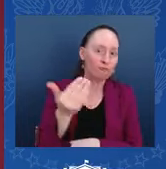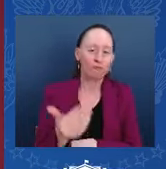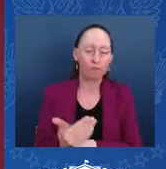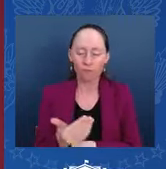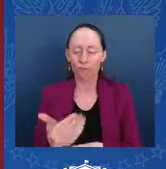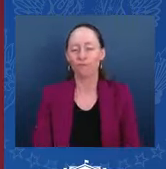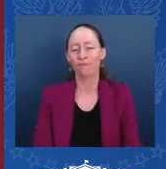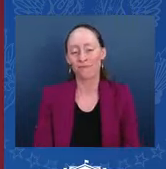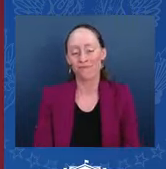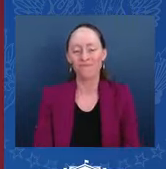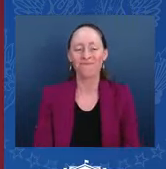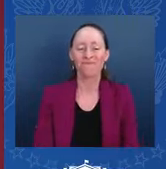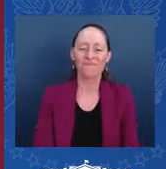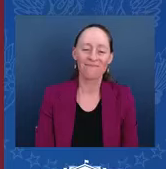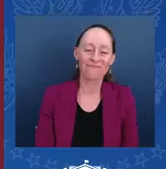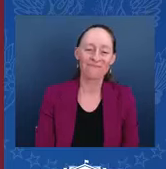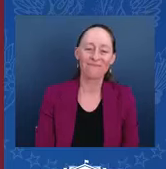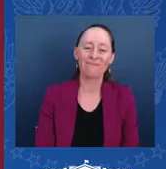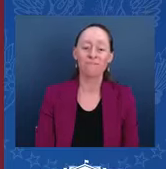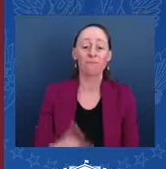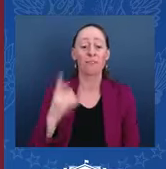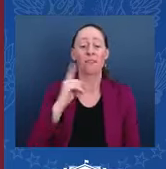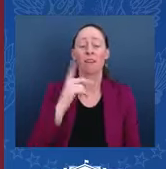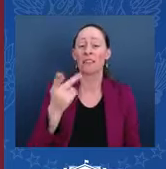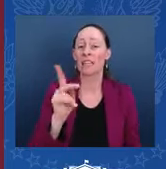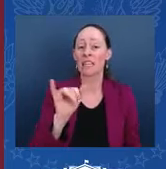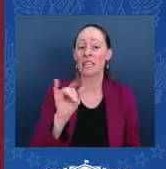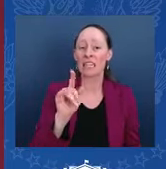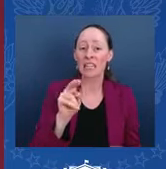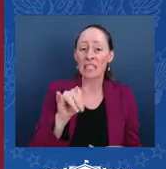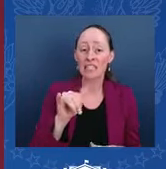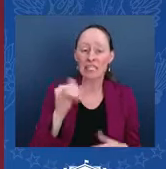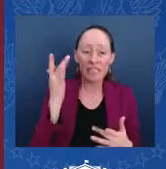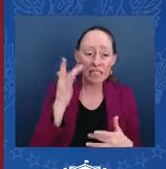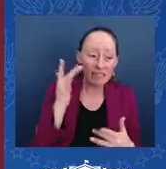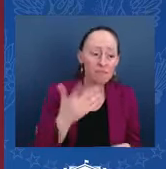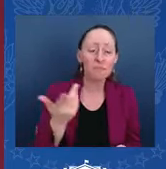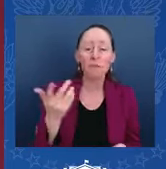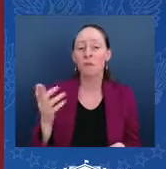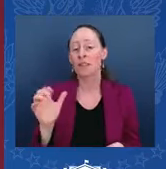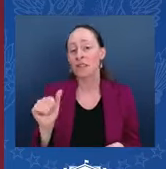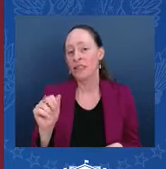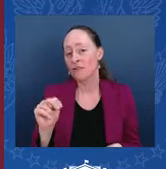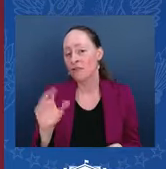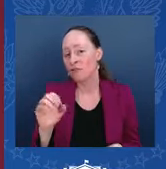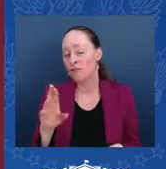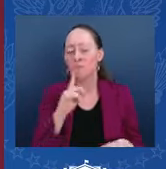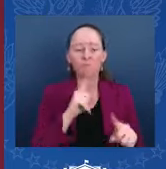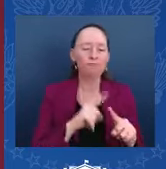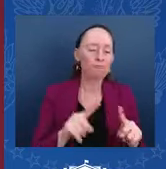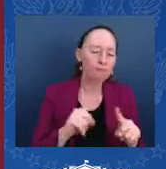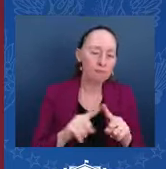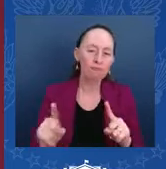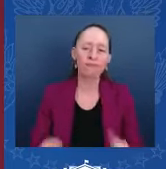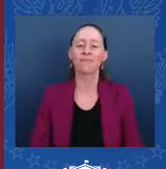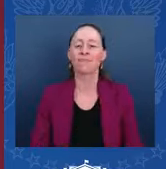cancer and more. These new low prices for all 10 drugs will go into effect in January